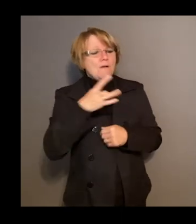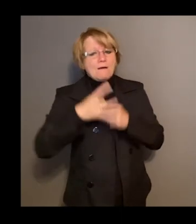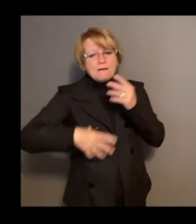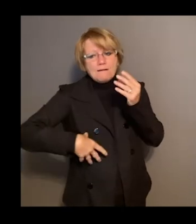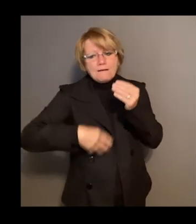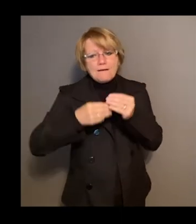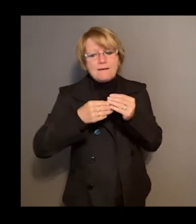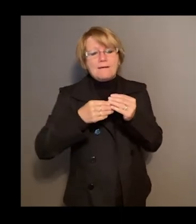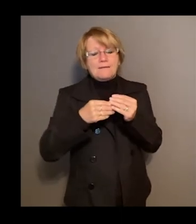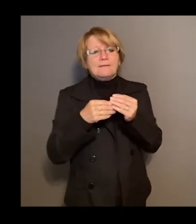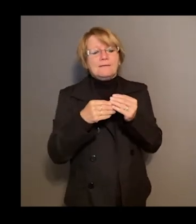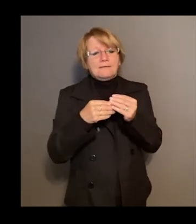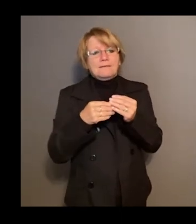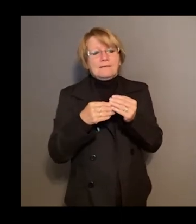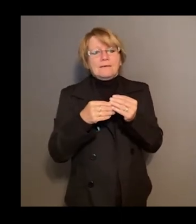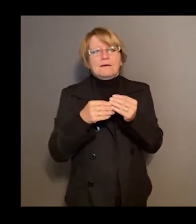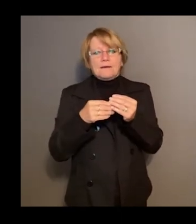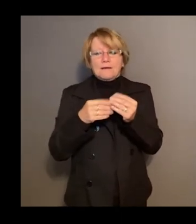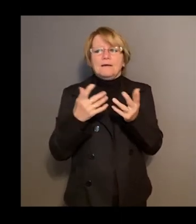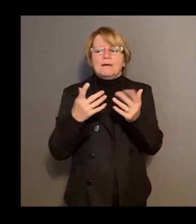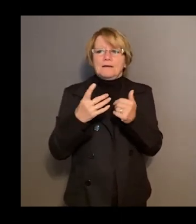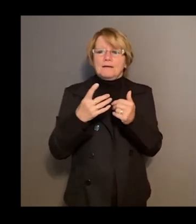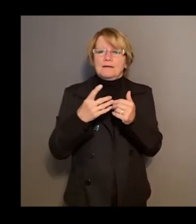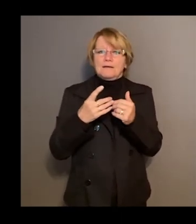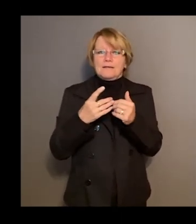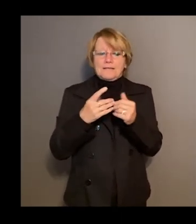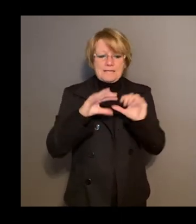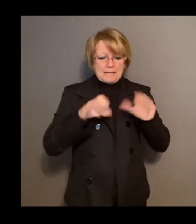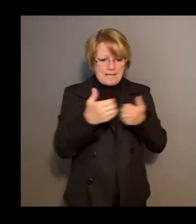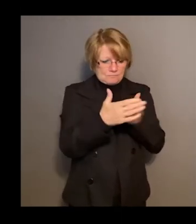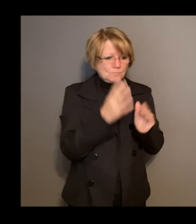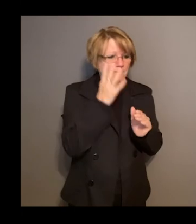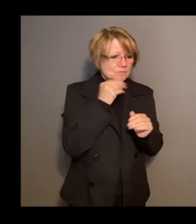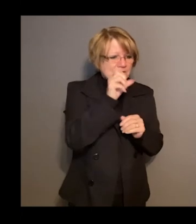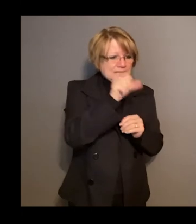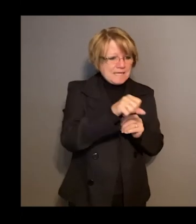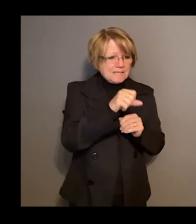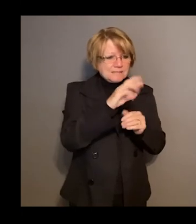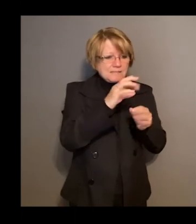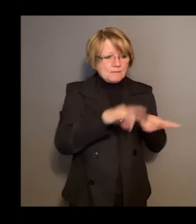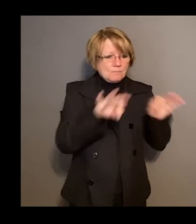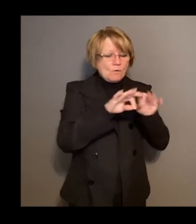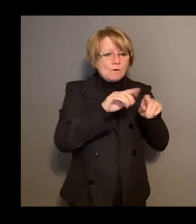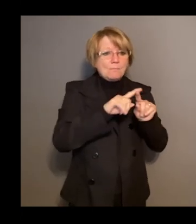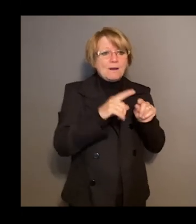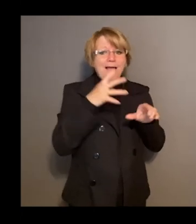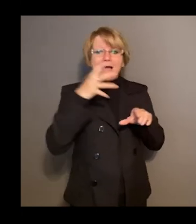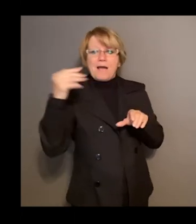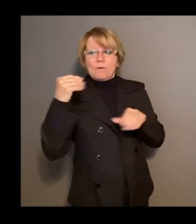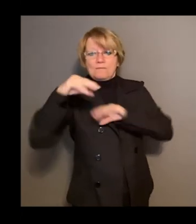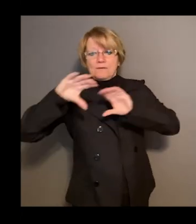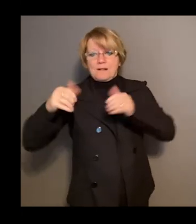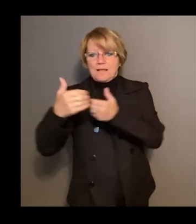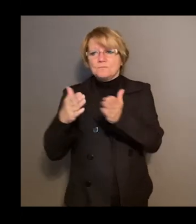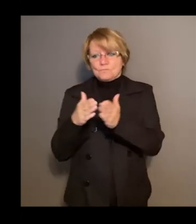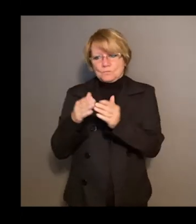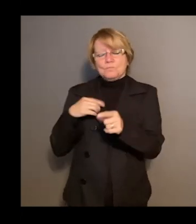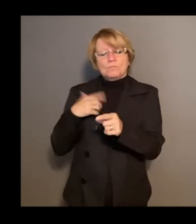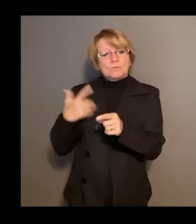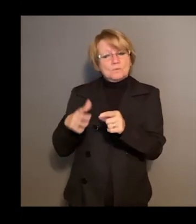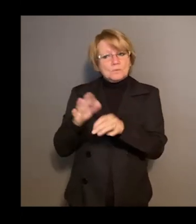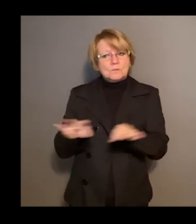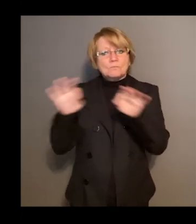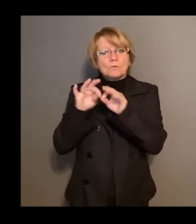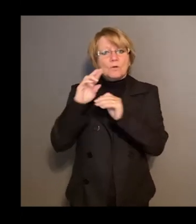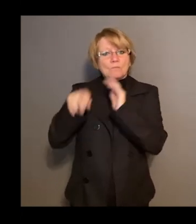Rob, I'd just like to add that the experiences outside of the classroom play such a big role because, you know, Telly's